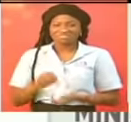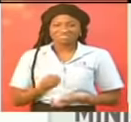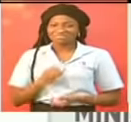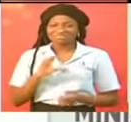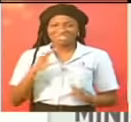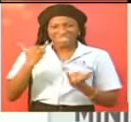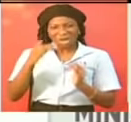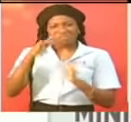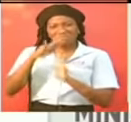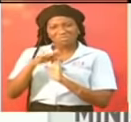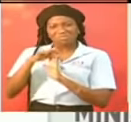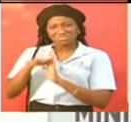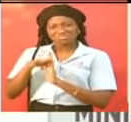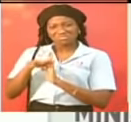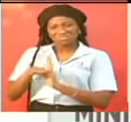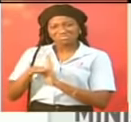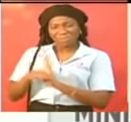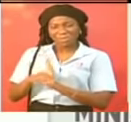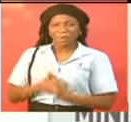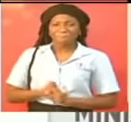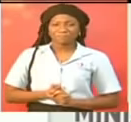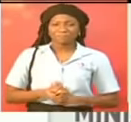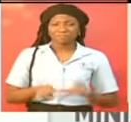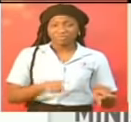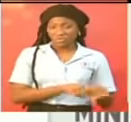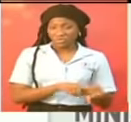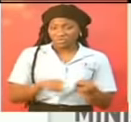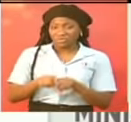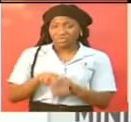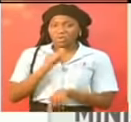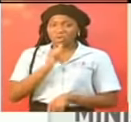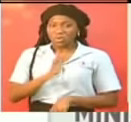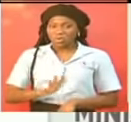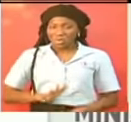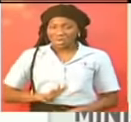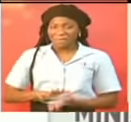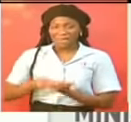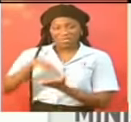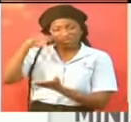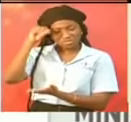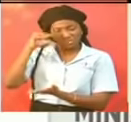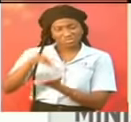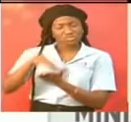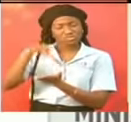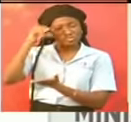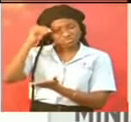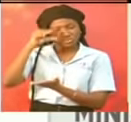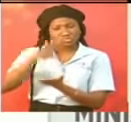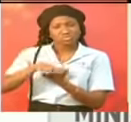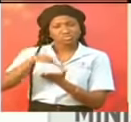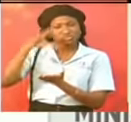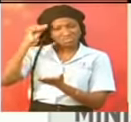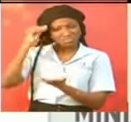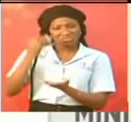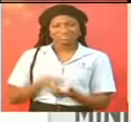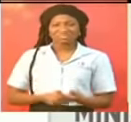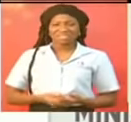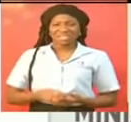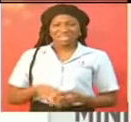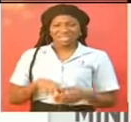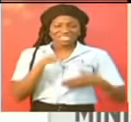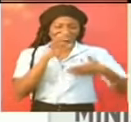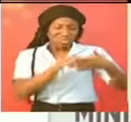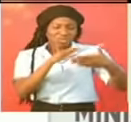this decline. There's of course education of our women as they go, and they are leaving the families for later as well. So there are a number of